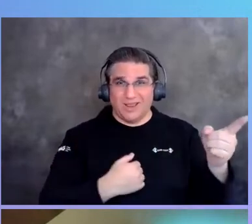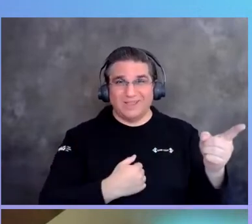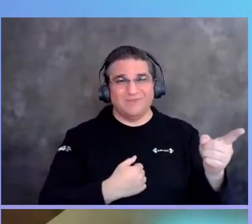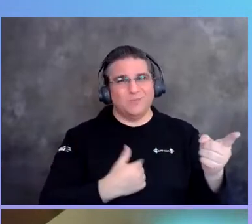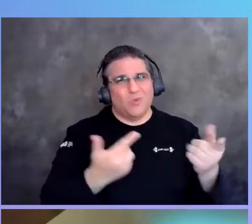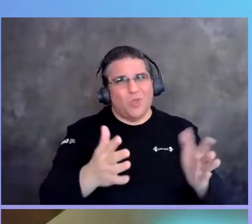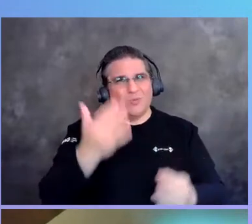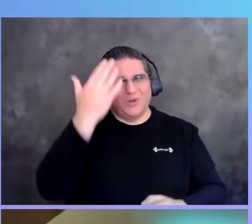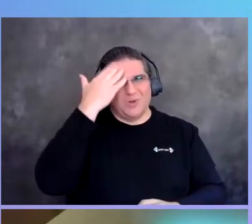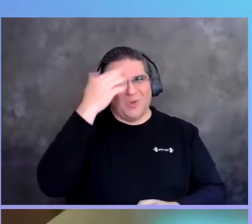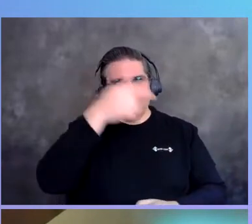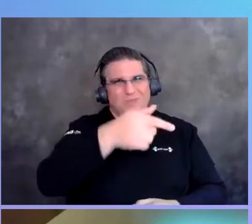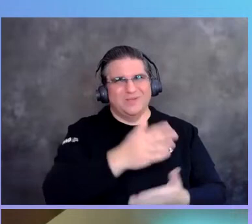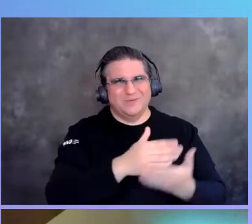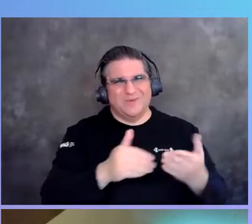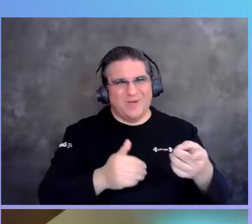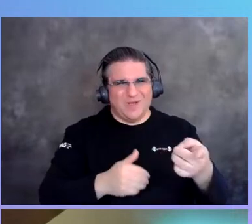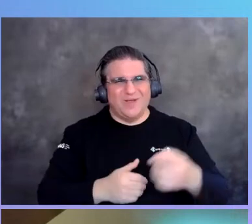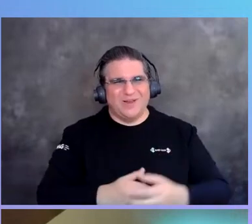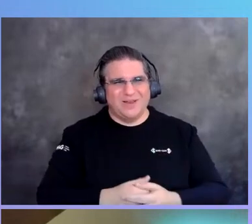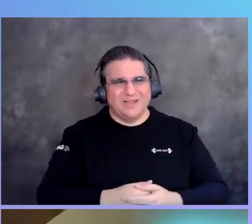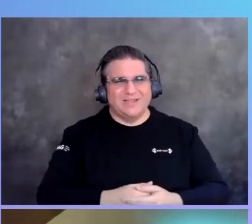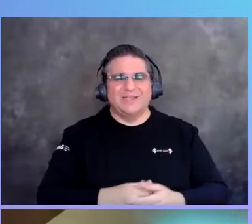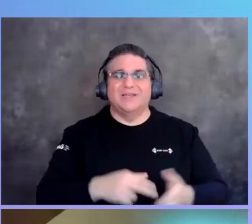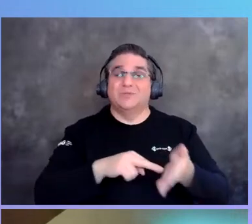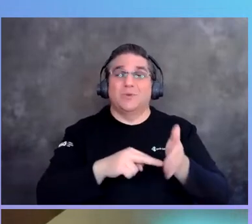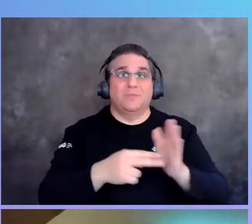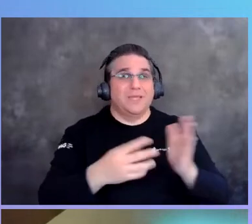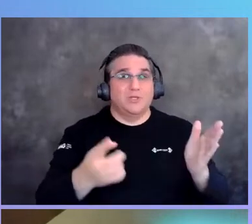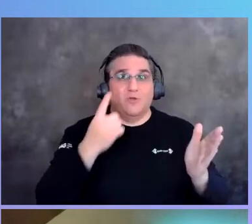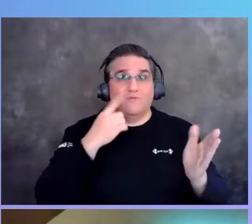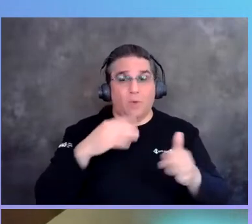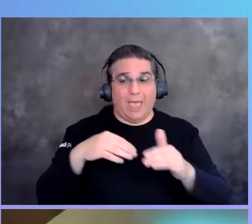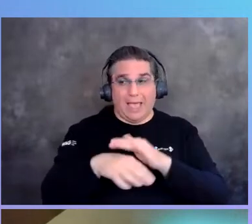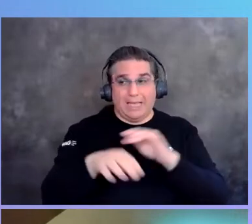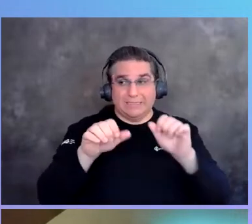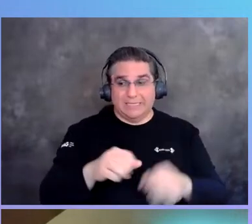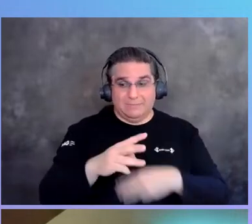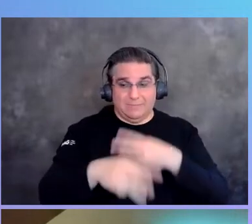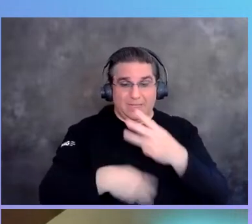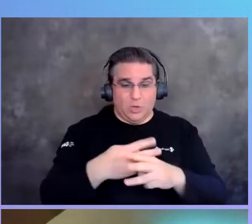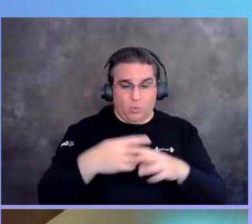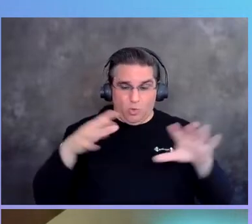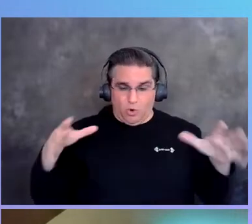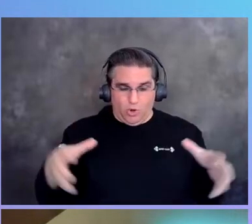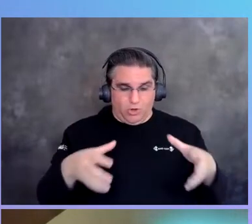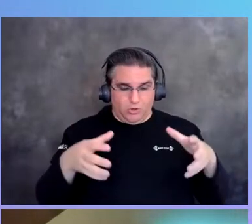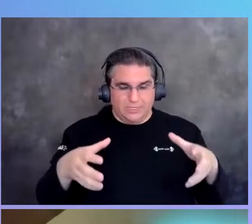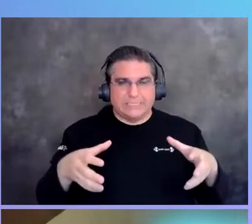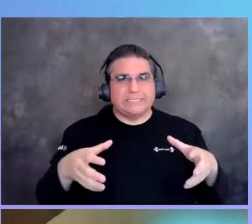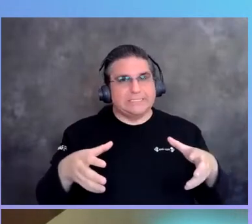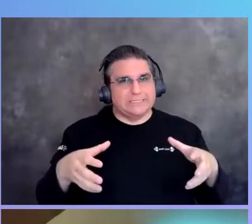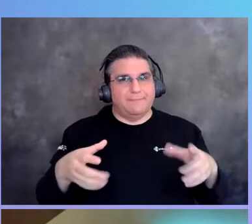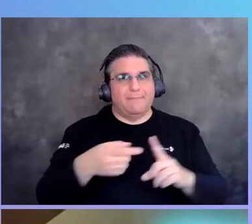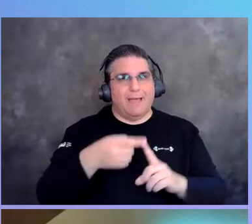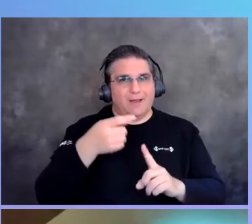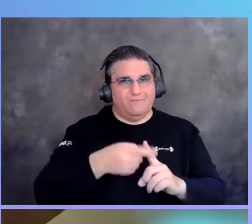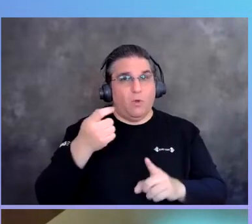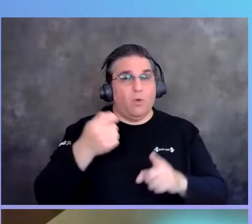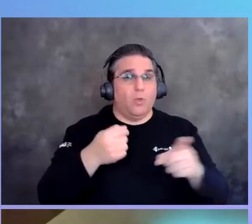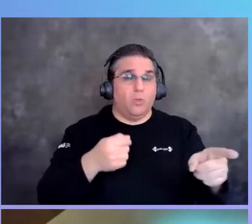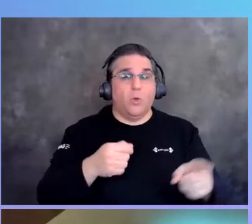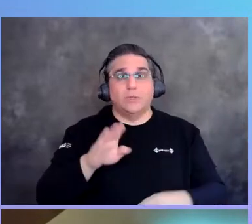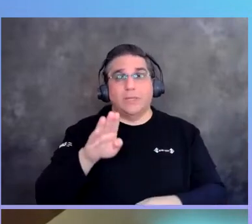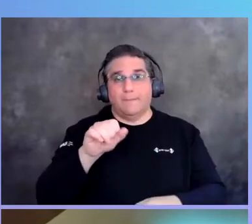already. And what this means for the world of accessibility is that by default, base models like